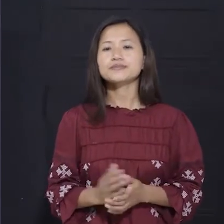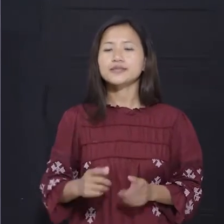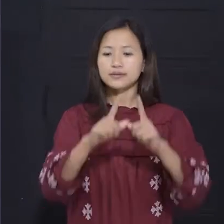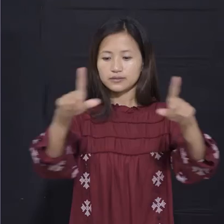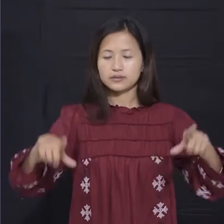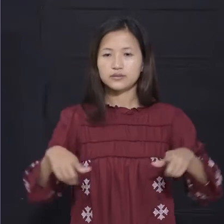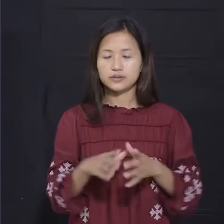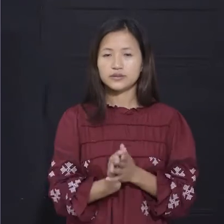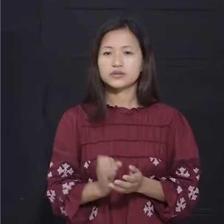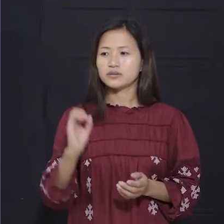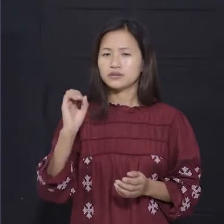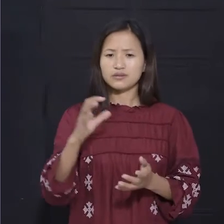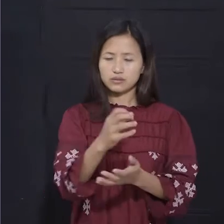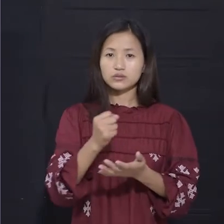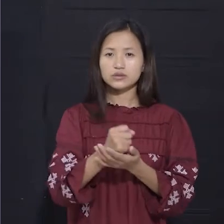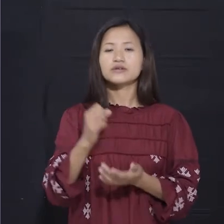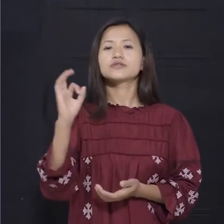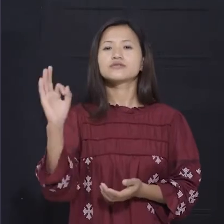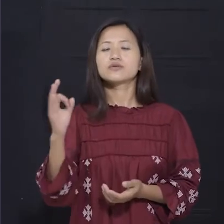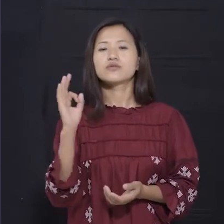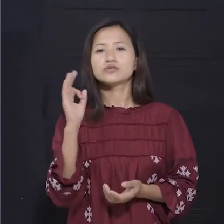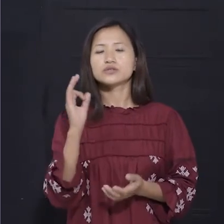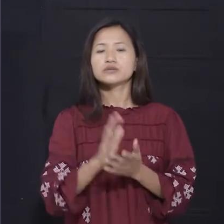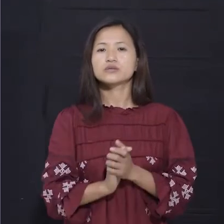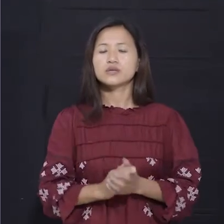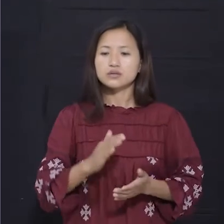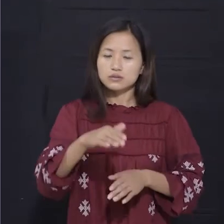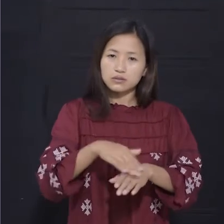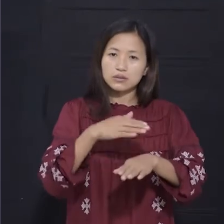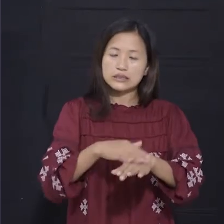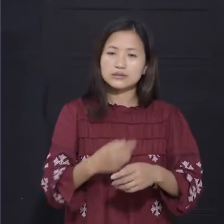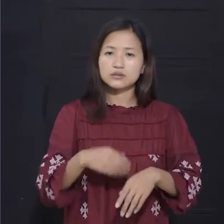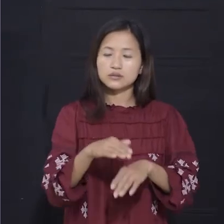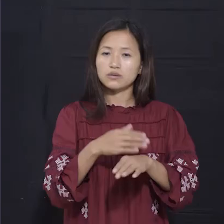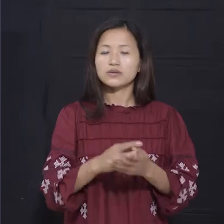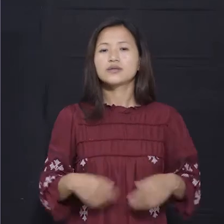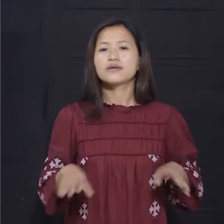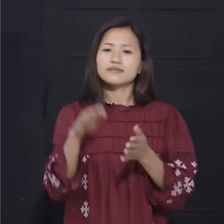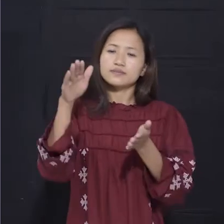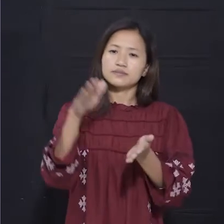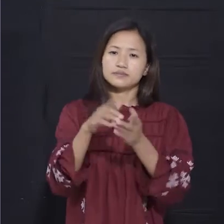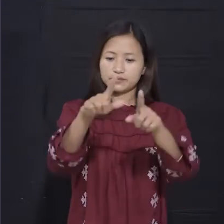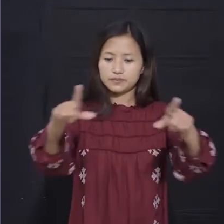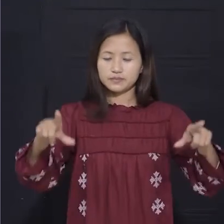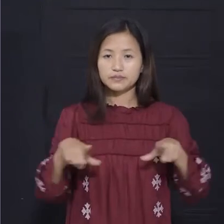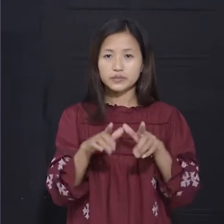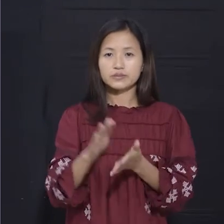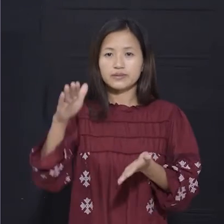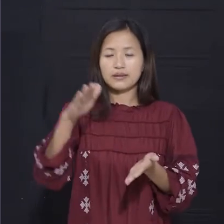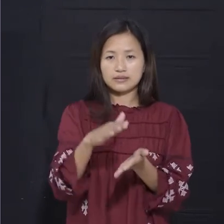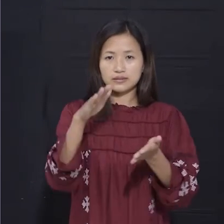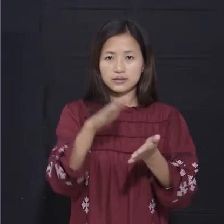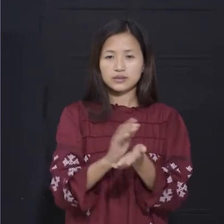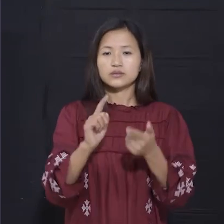the control of these officials, and slowly the land became lesser and lesser for the empire as a whole. That